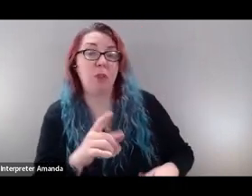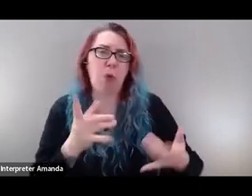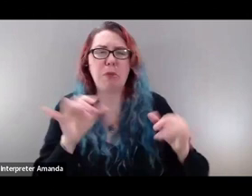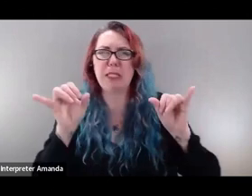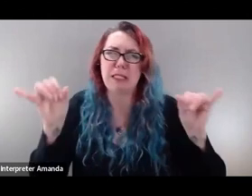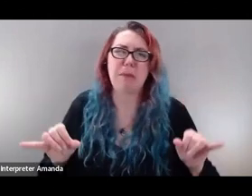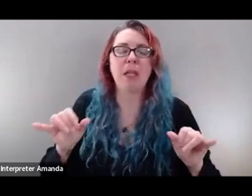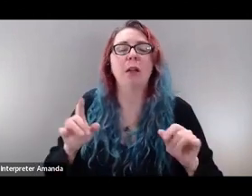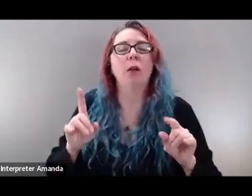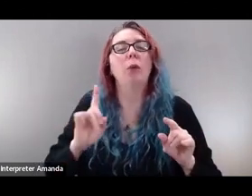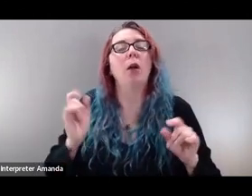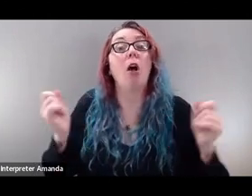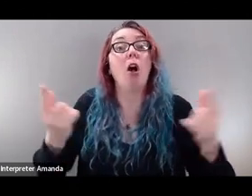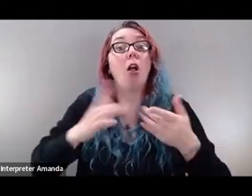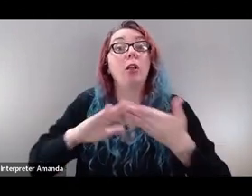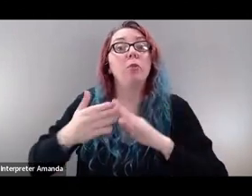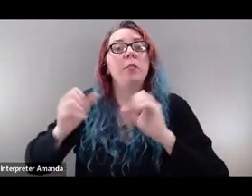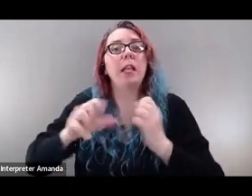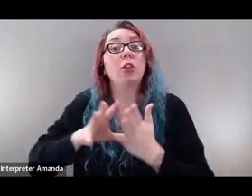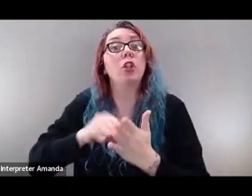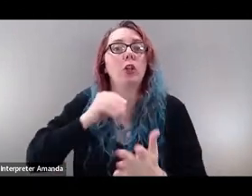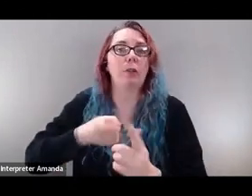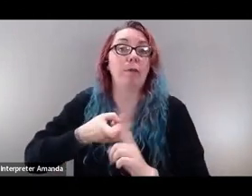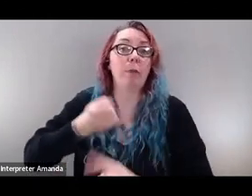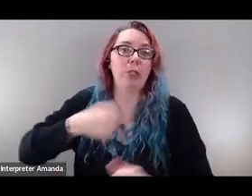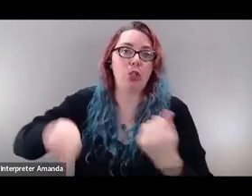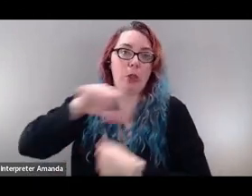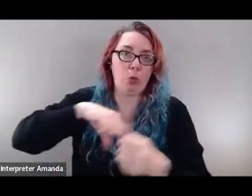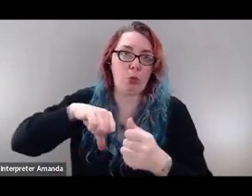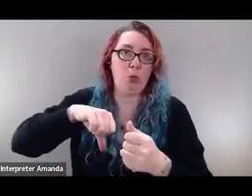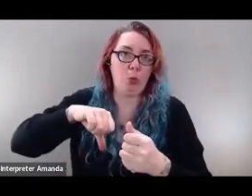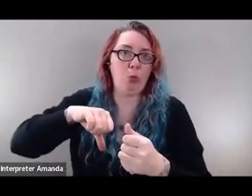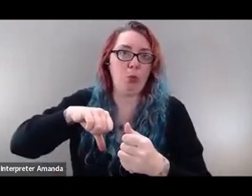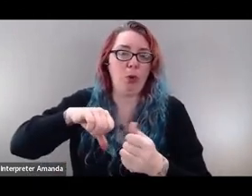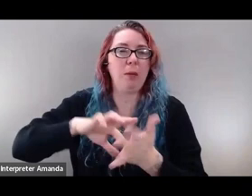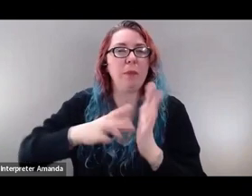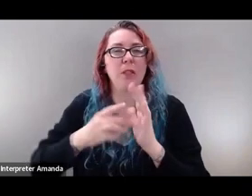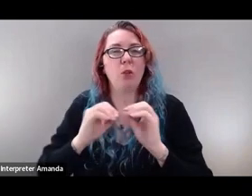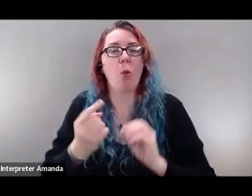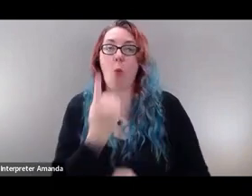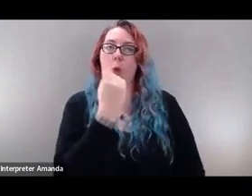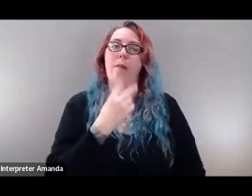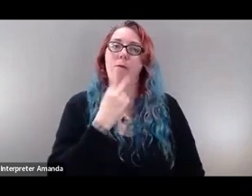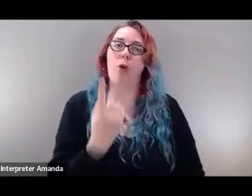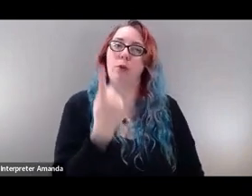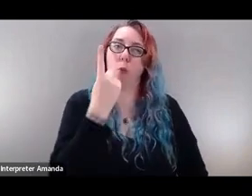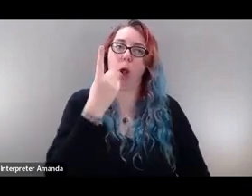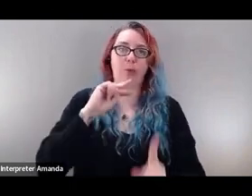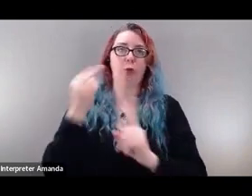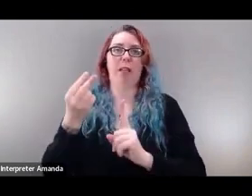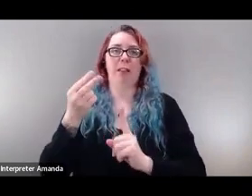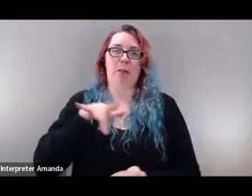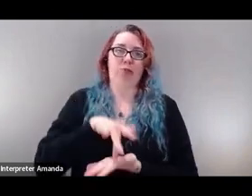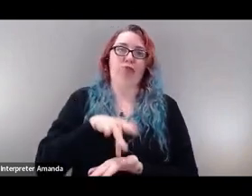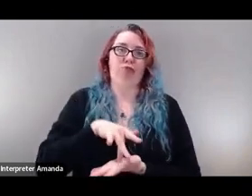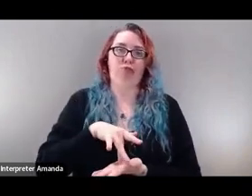learn from one another and that sort of give and take from one another. So it means that there's not really a central voice necessarily. The thing itself is